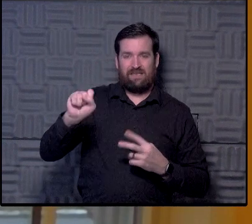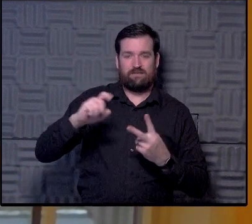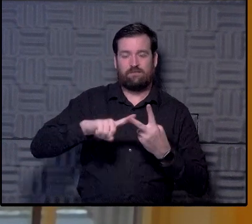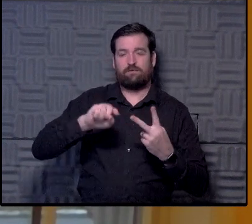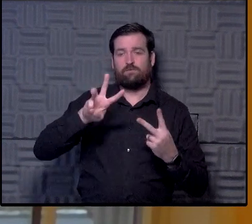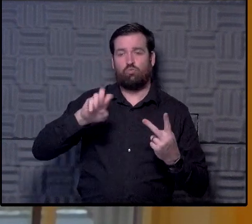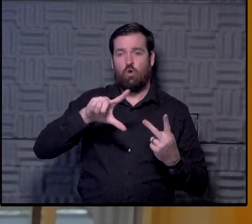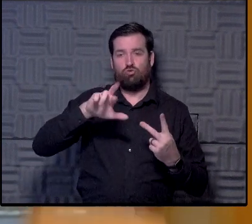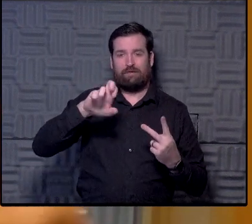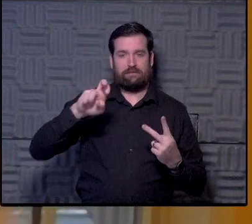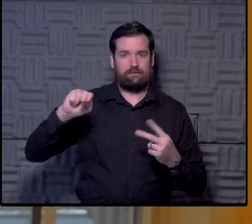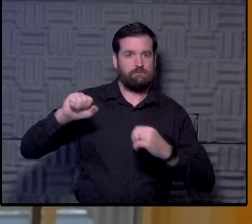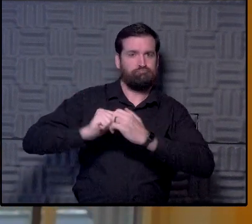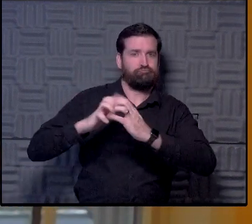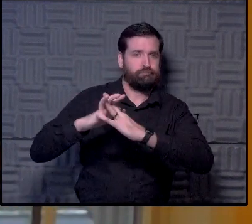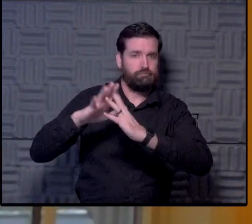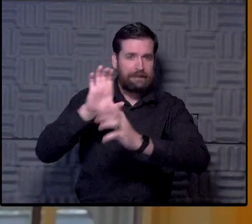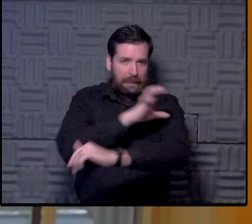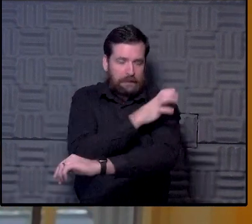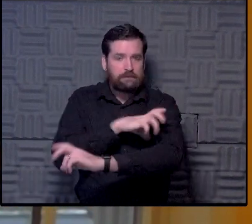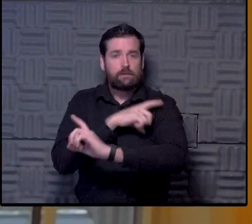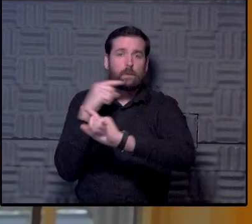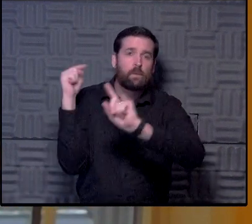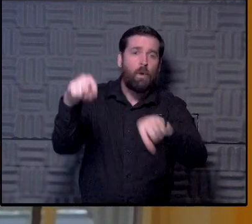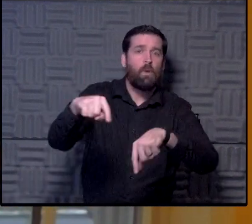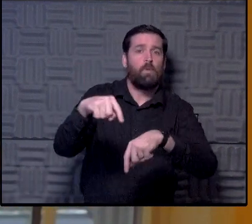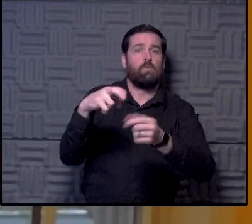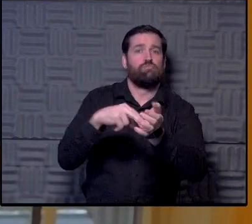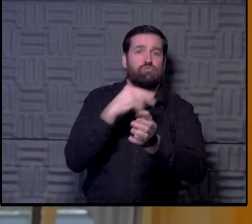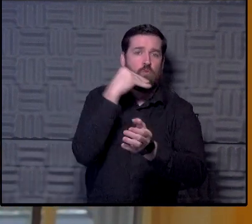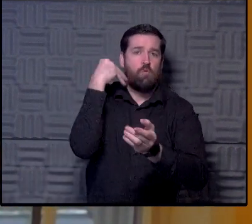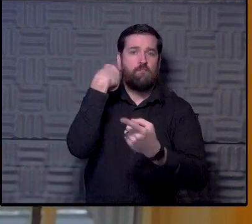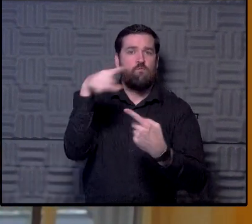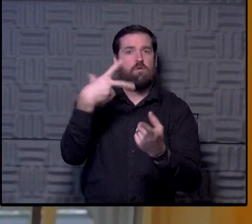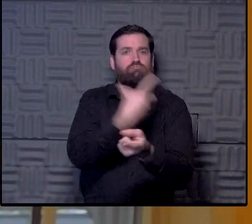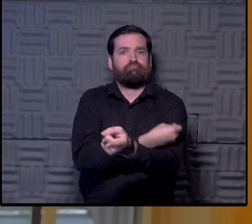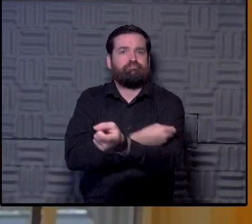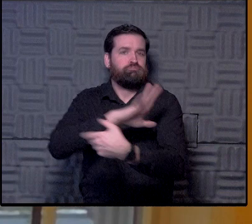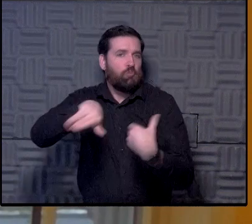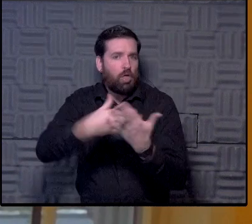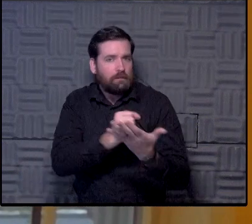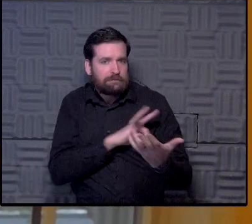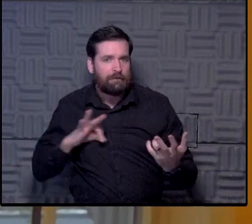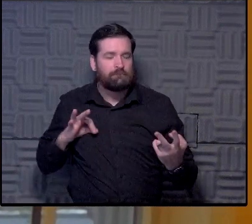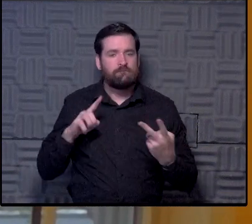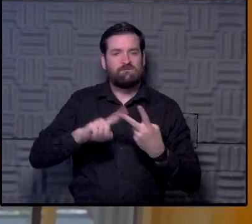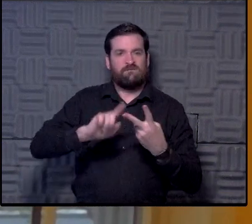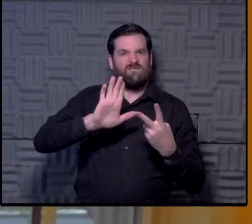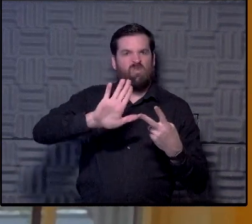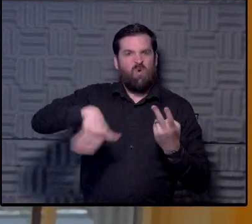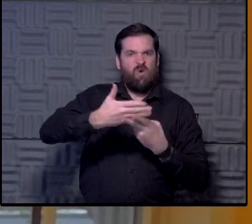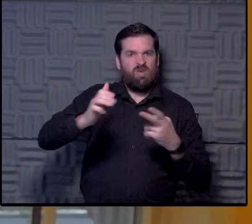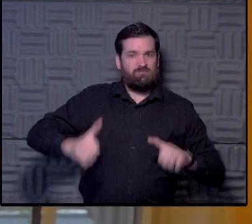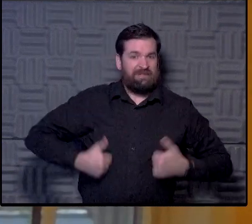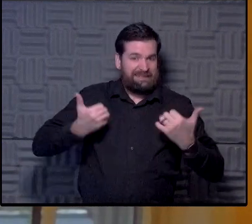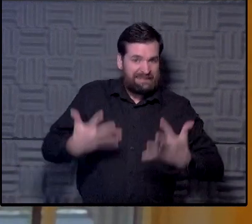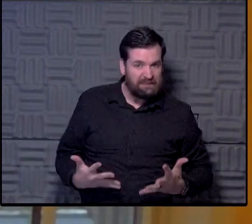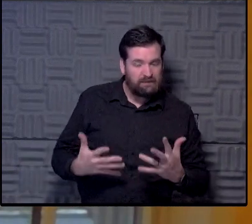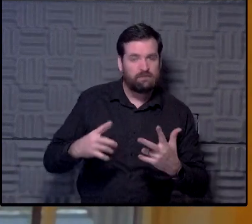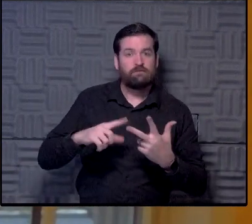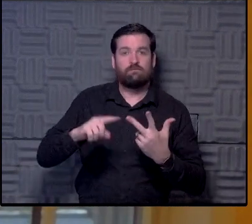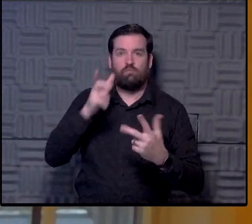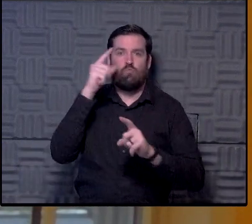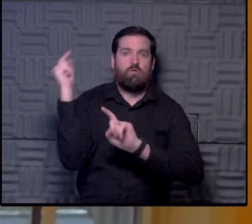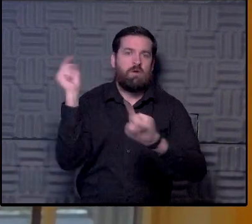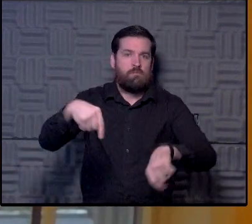are setting up clinics. They're going to nursing homes to vaccinate all of their staff, all of their residents, and they're going to come 3